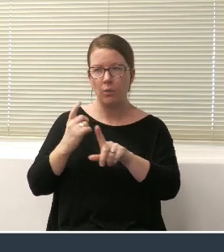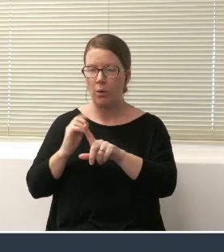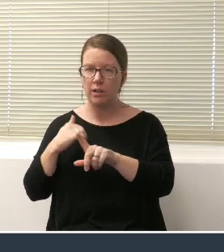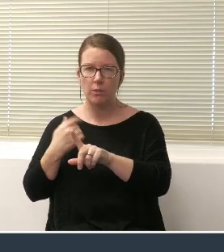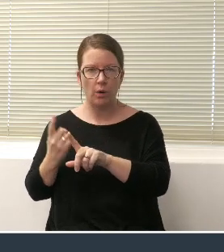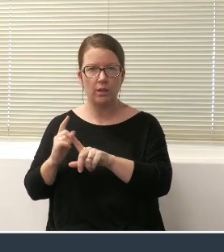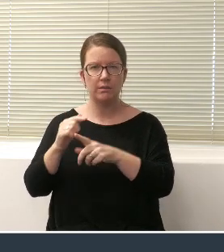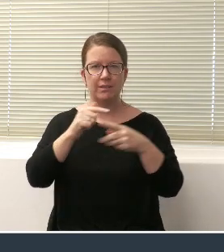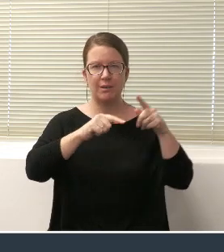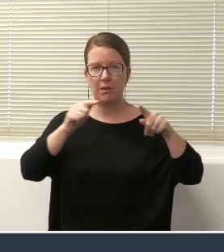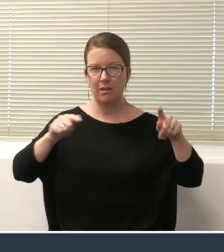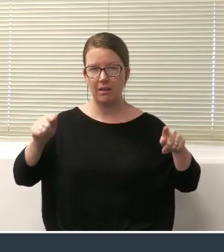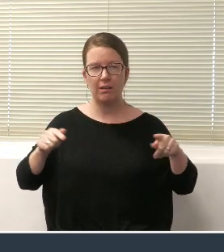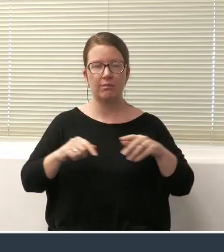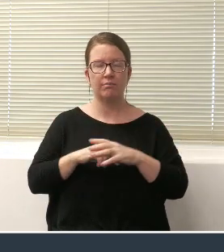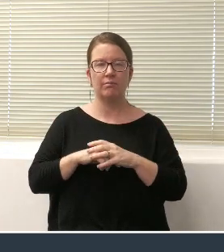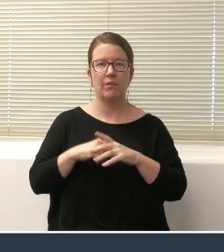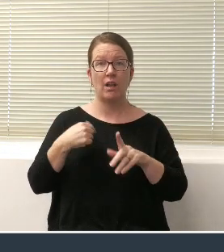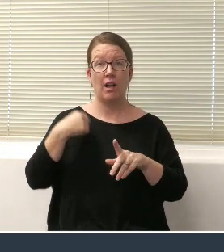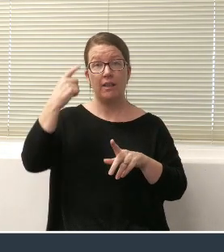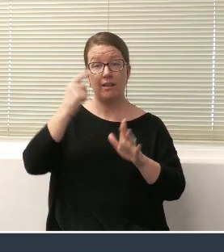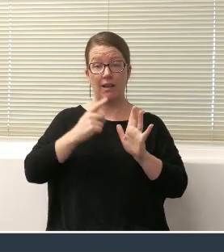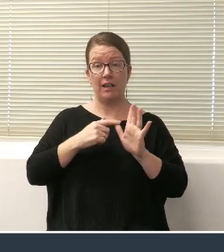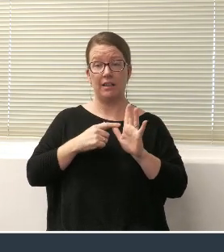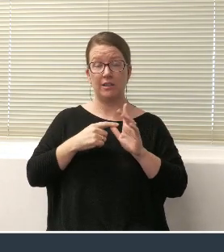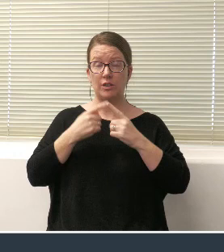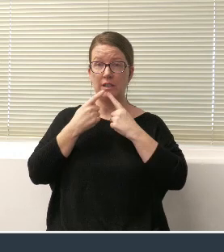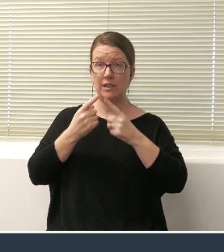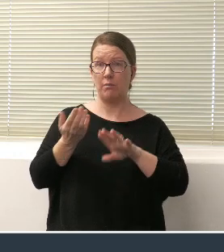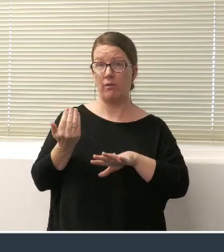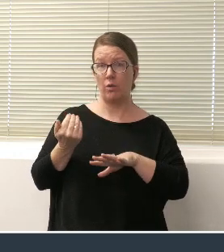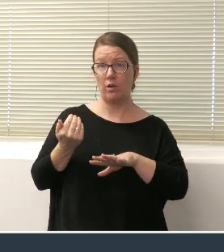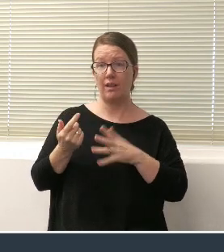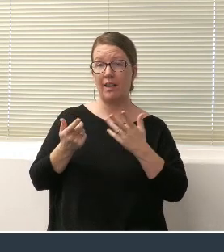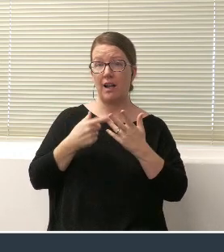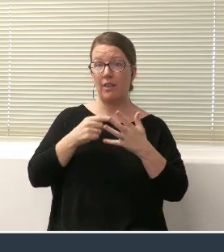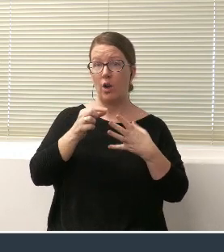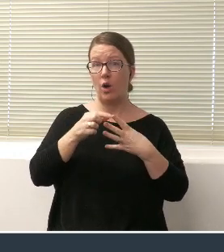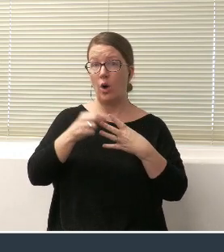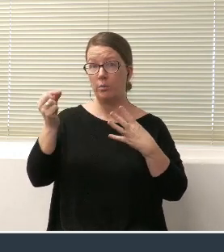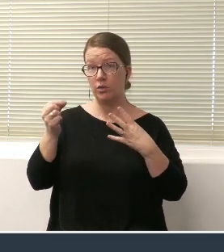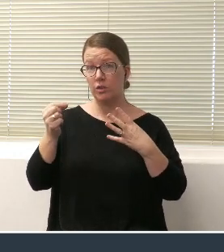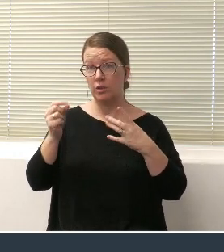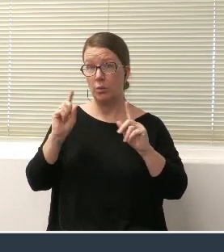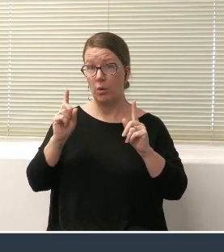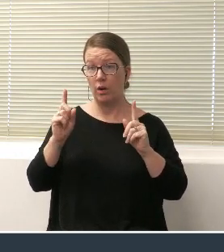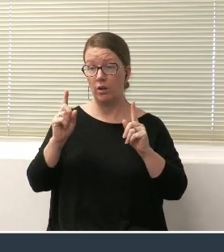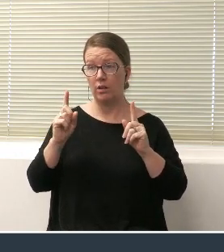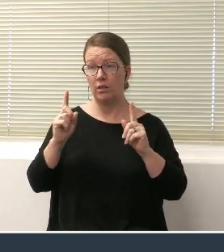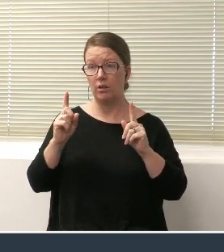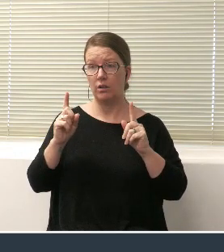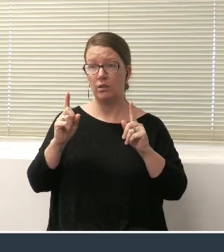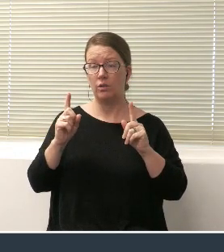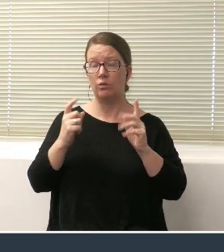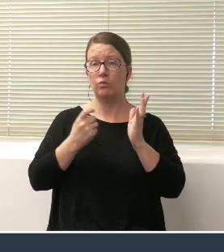already pointed out, the other alternative option that we have available to us is to rate